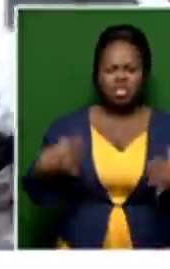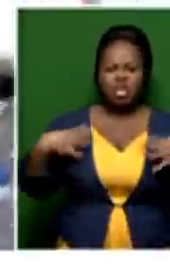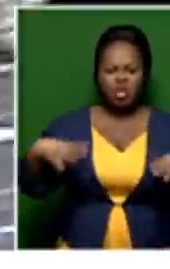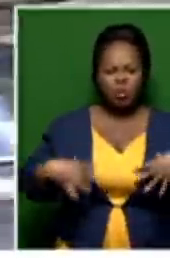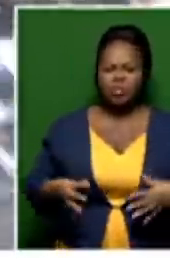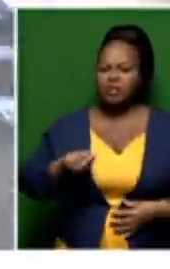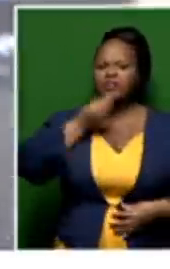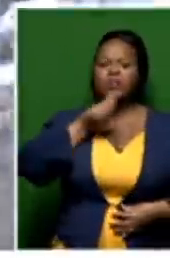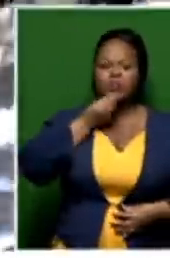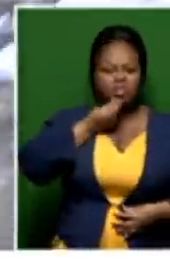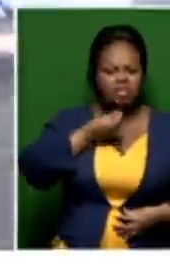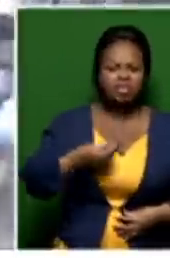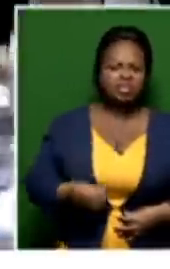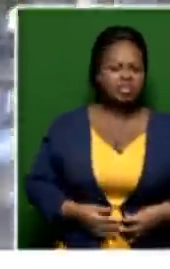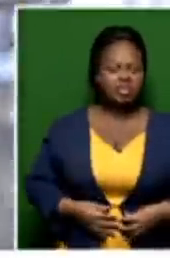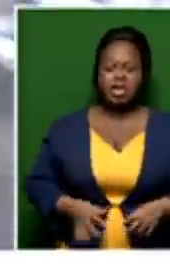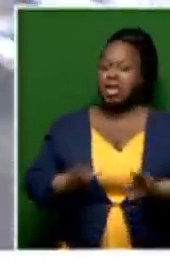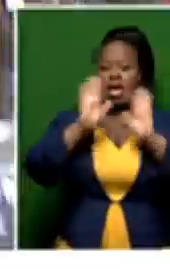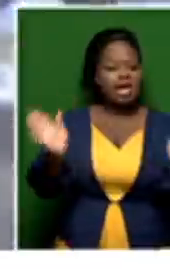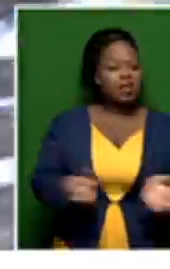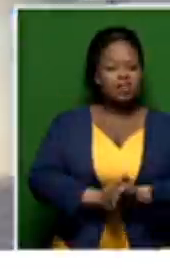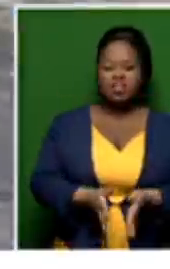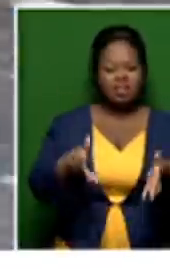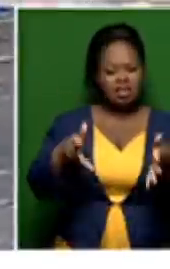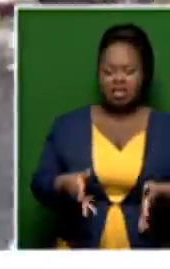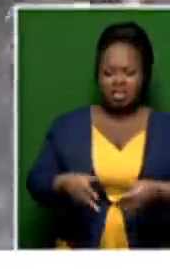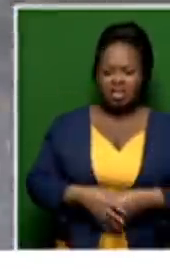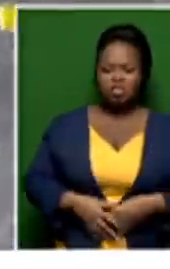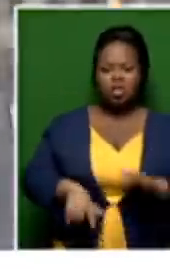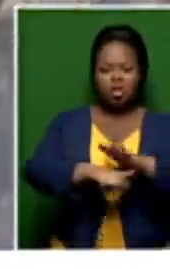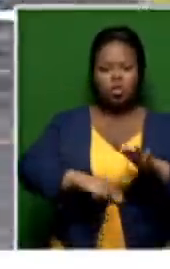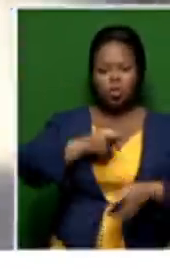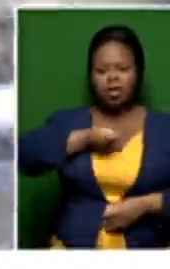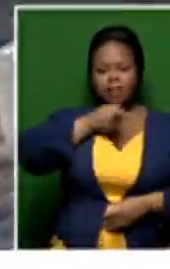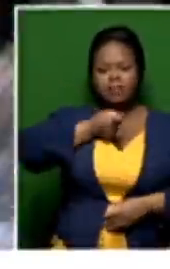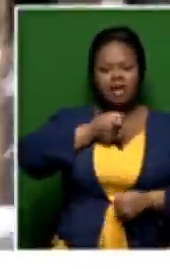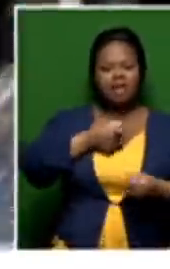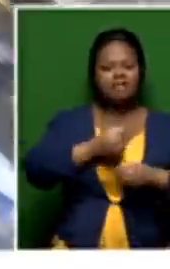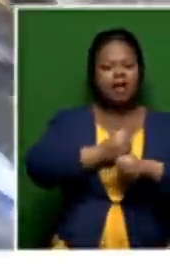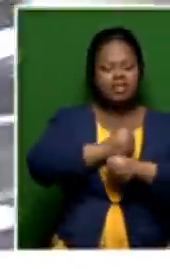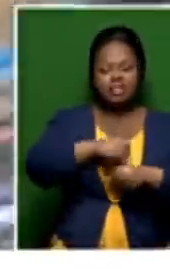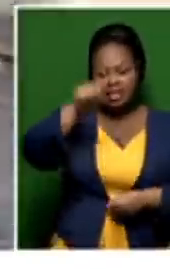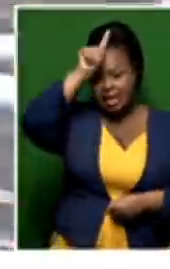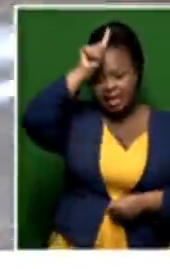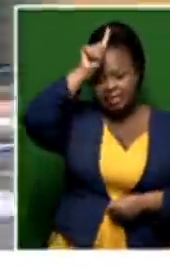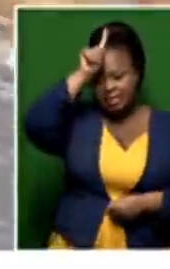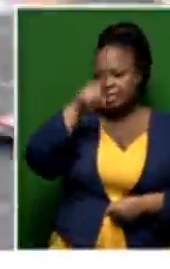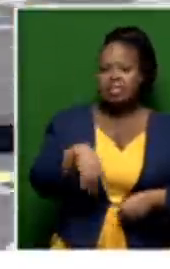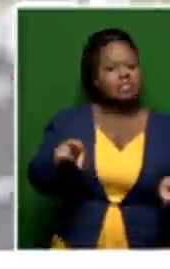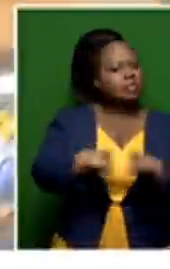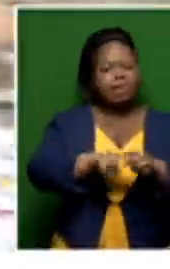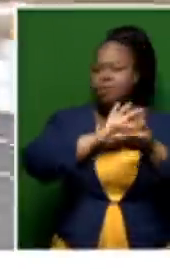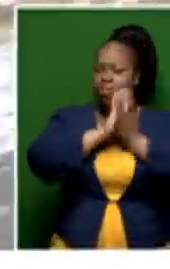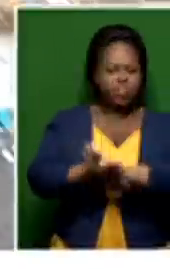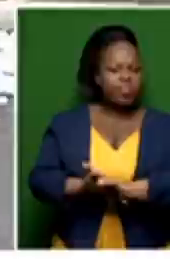Clothes, food, anything. In the local pharmacy here, I see the Clicks. That too has been